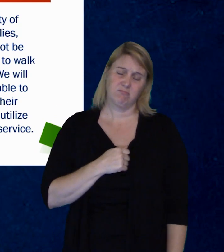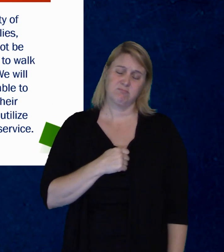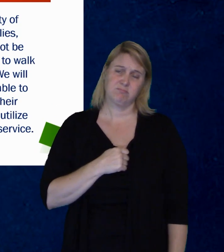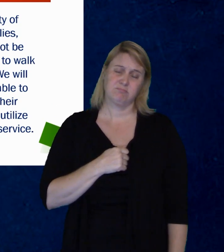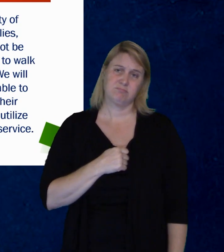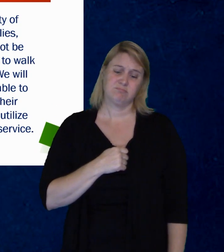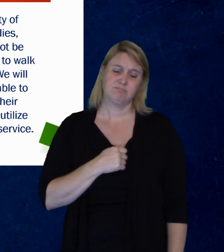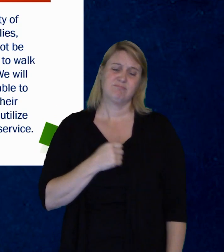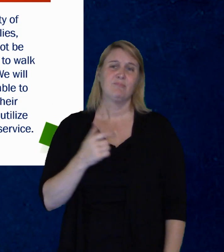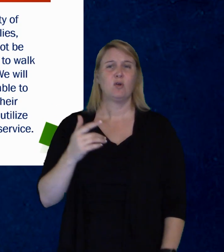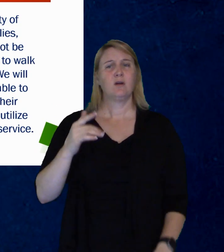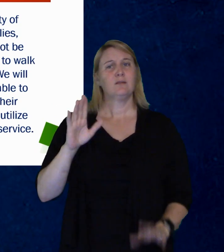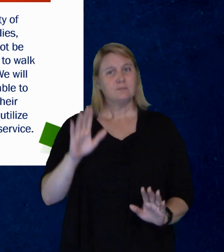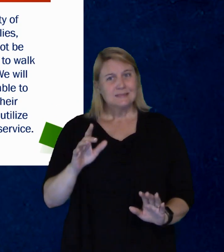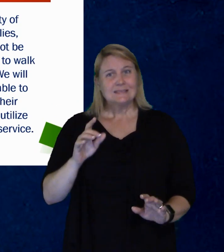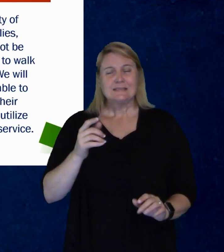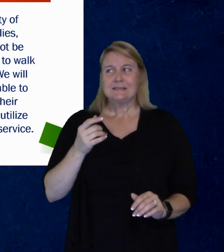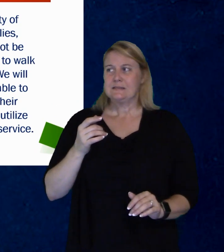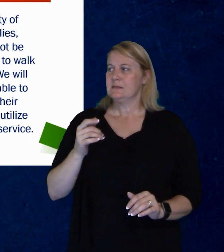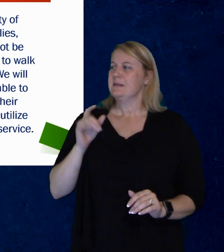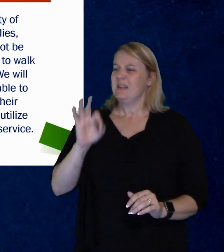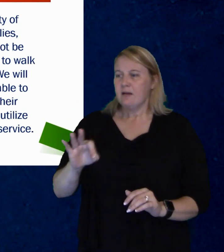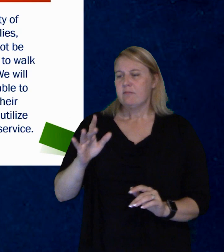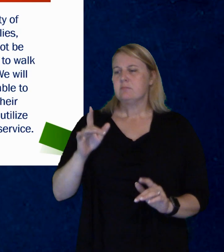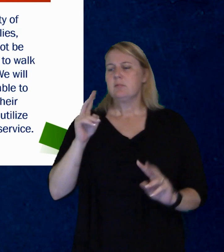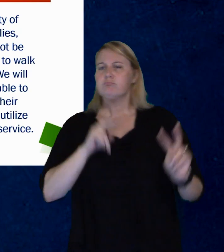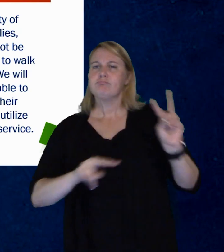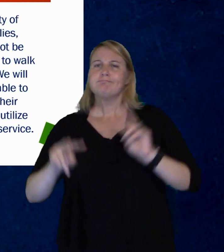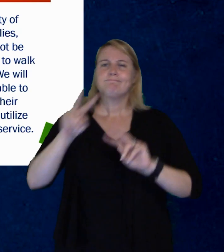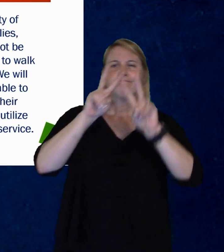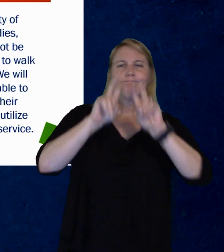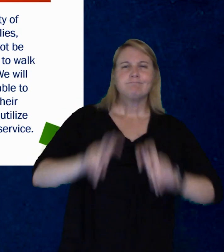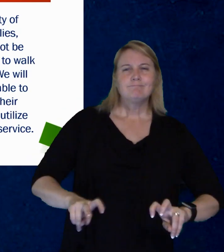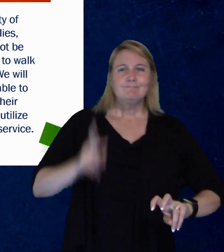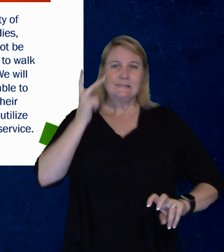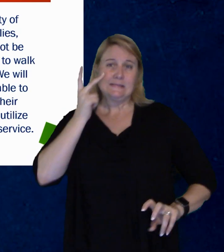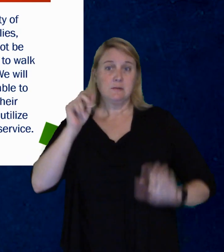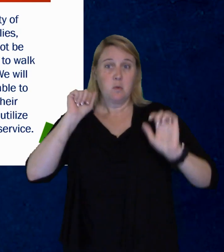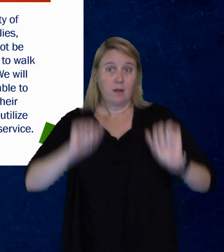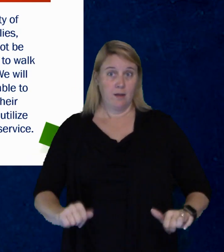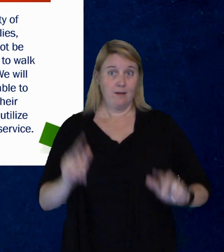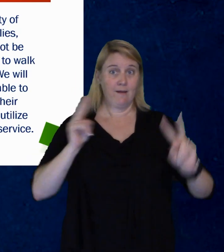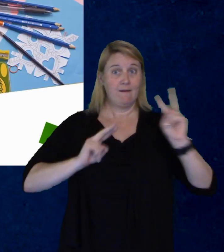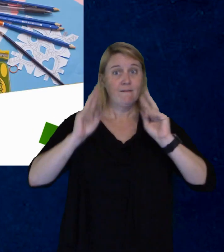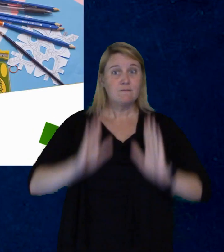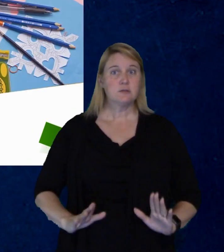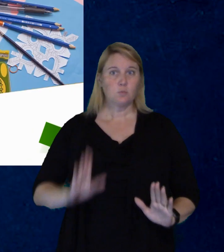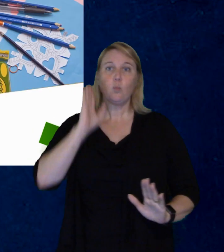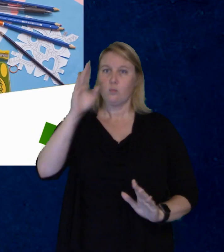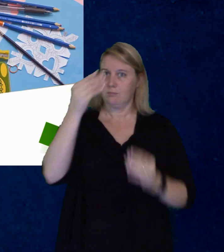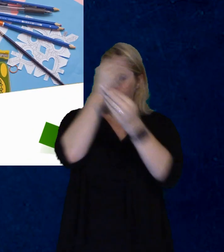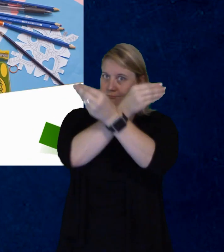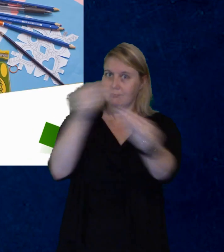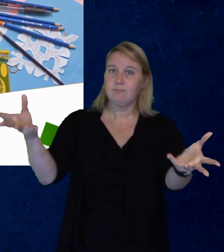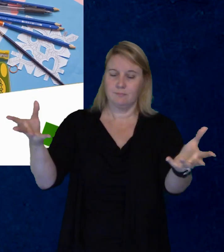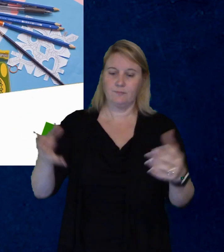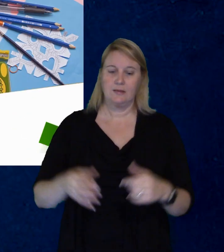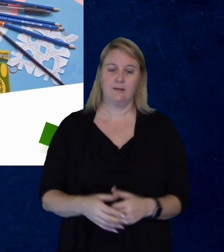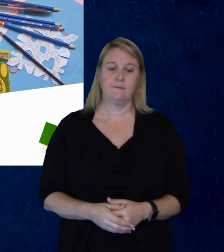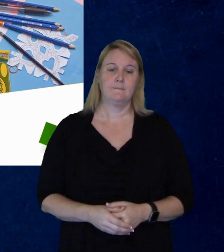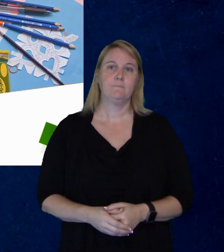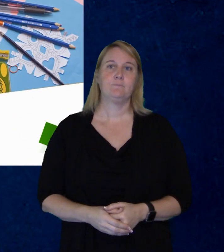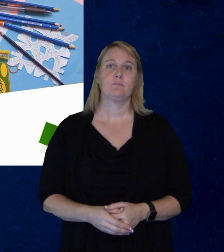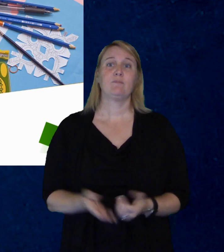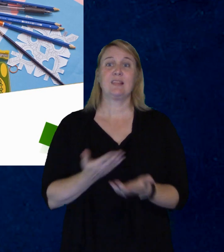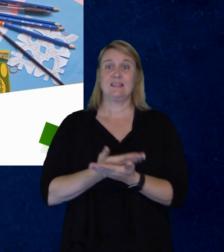as soon as we feel like we are able to have visitors, we will certainly love to have you back in our school building. Supplies